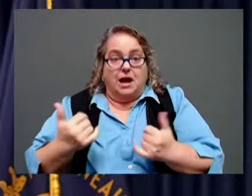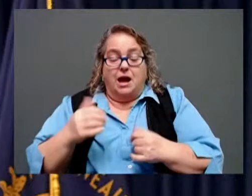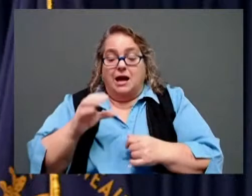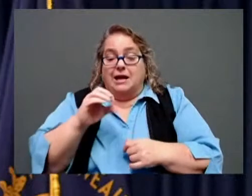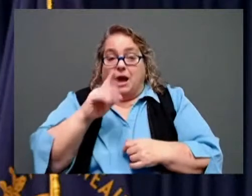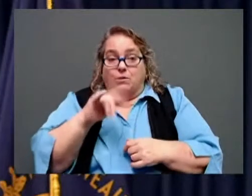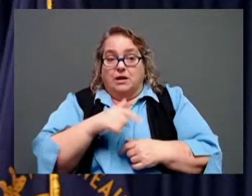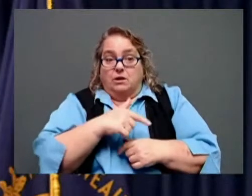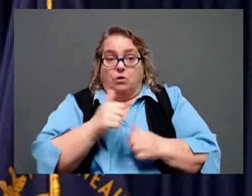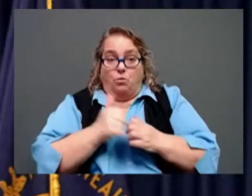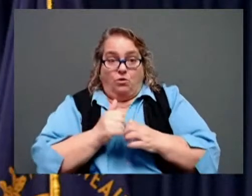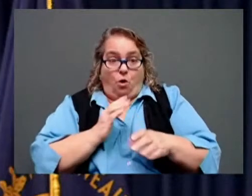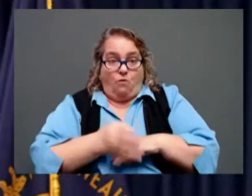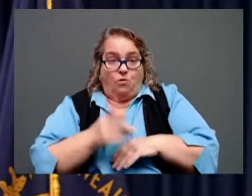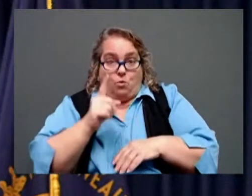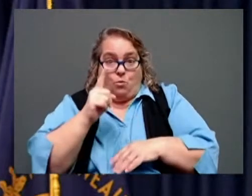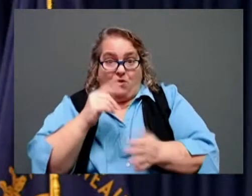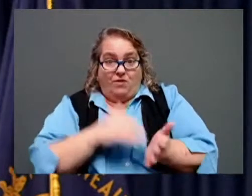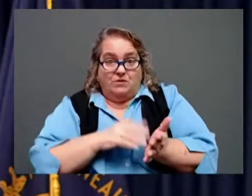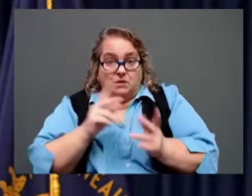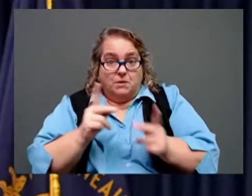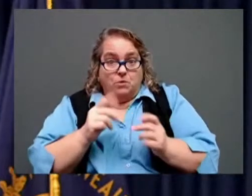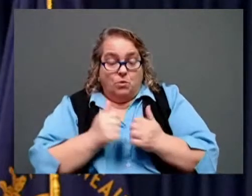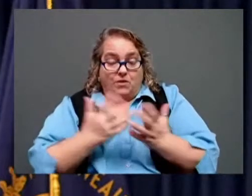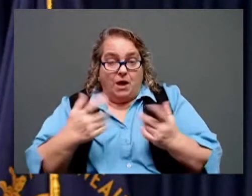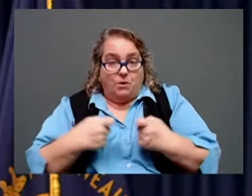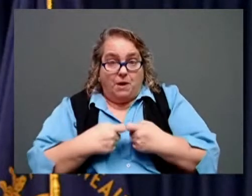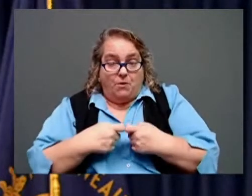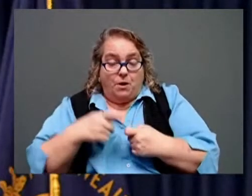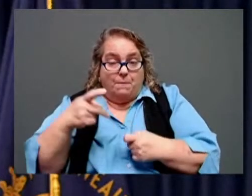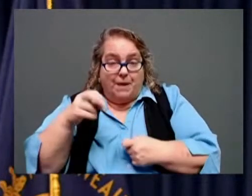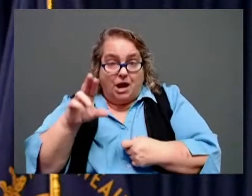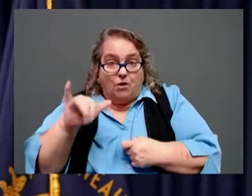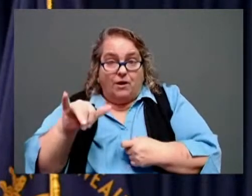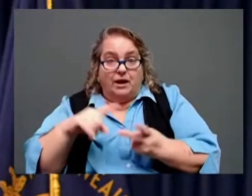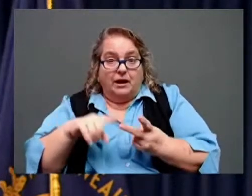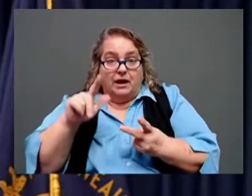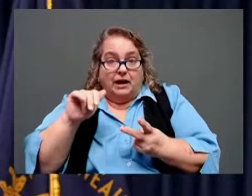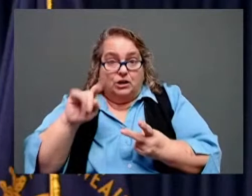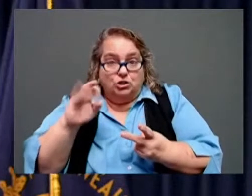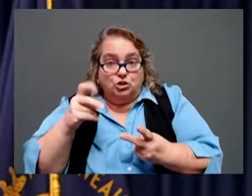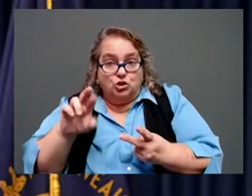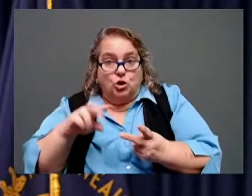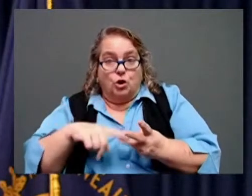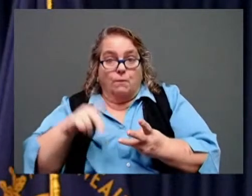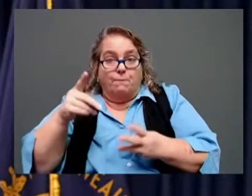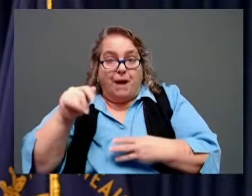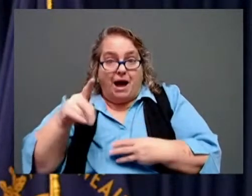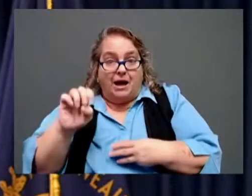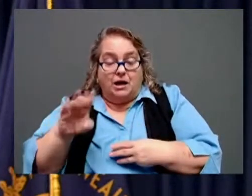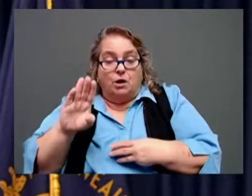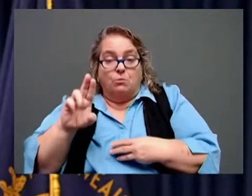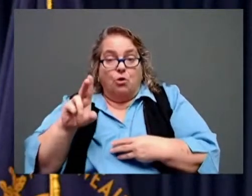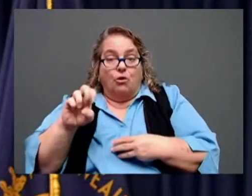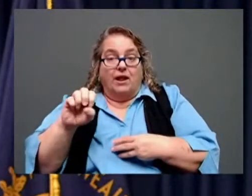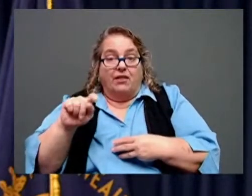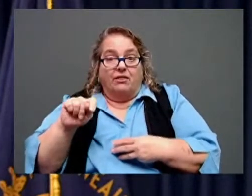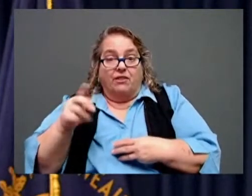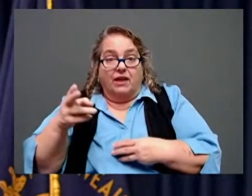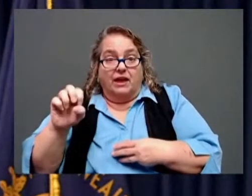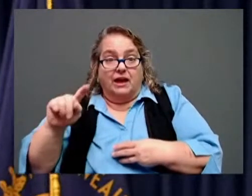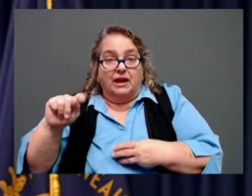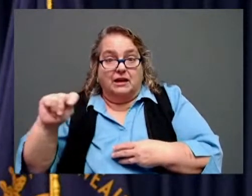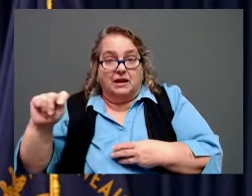people without power or more: Perry, Letcher, Pike, Breathitt, and Knott. And I know they are